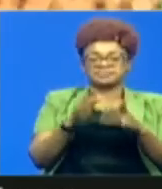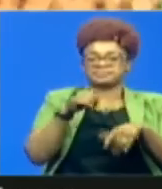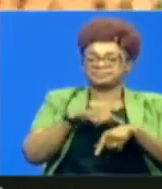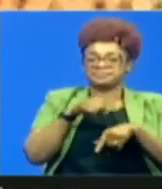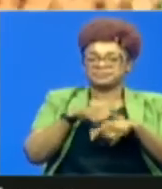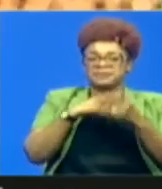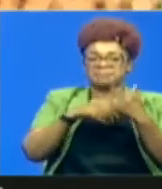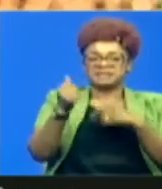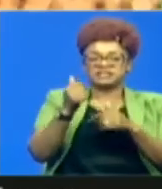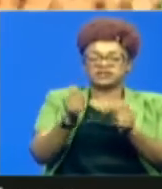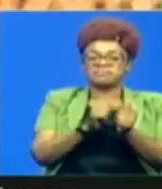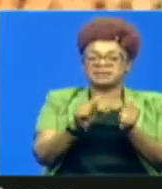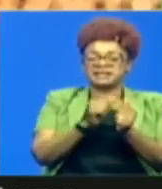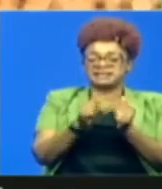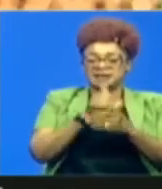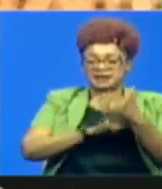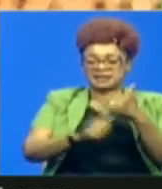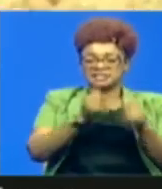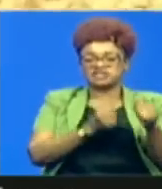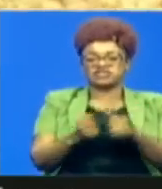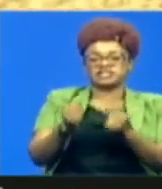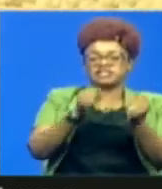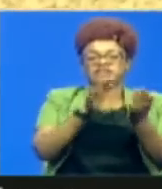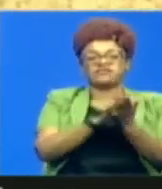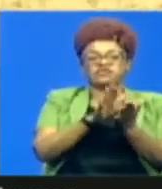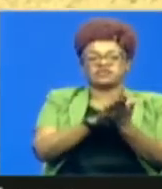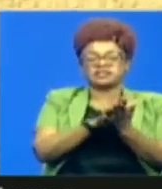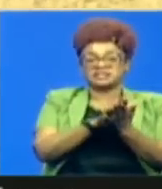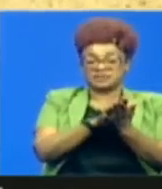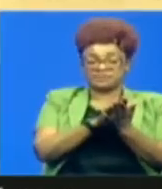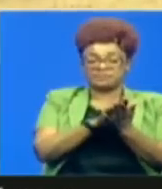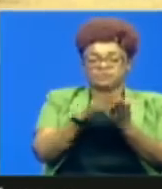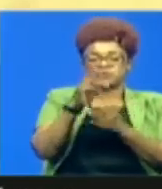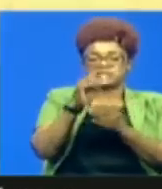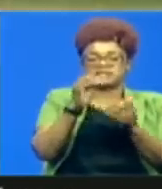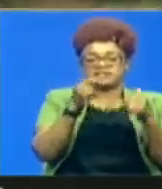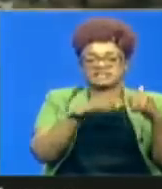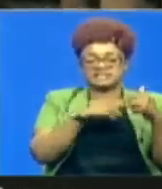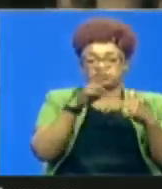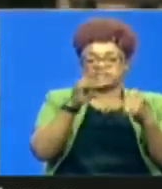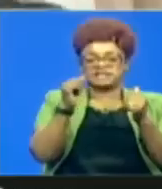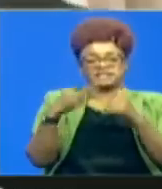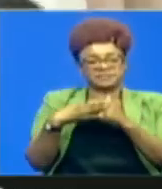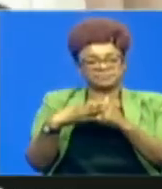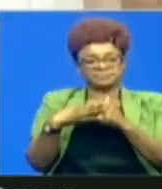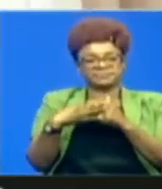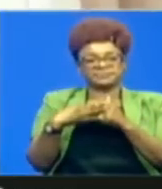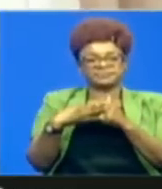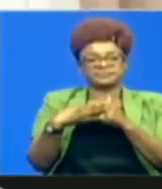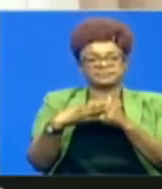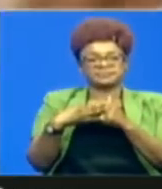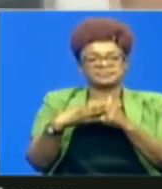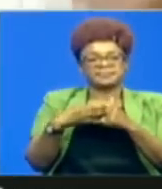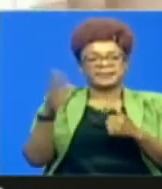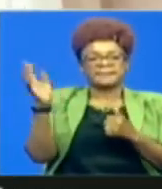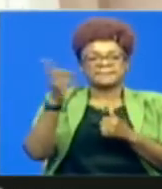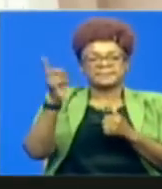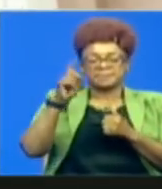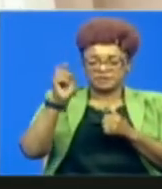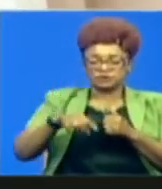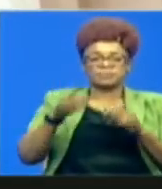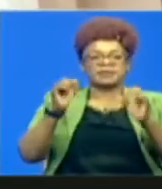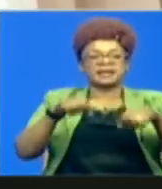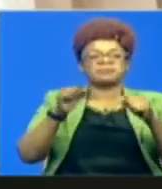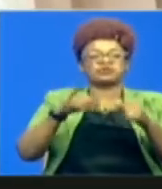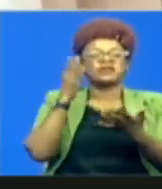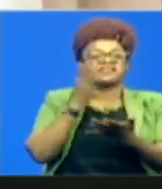of maize under the Strategic Food Reserve in the year 2017 and 2018. The ministry should be able to confirm whether they were part of